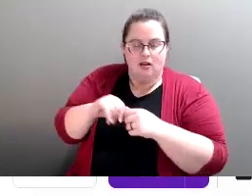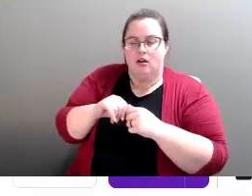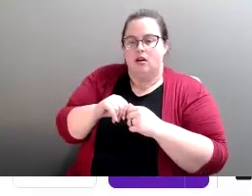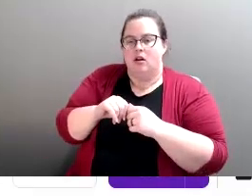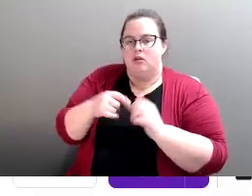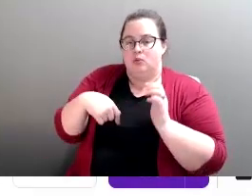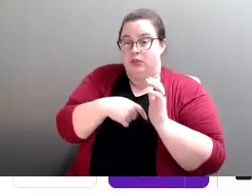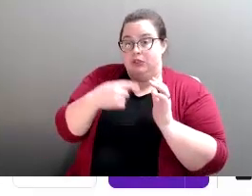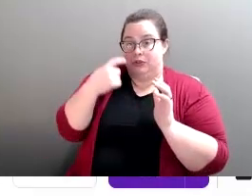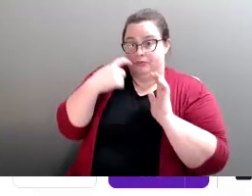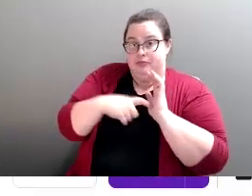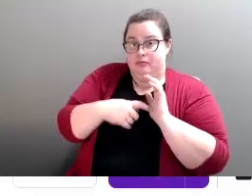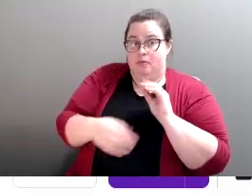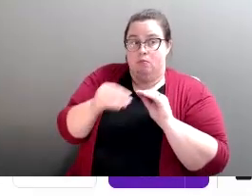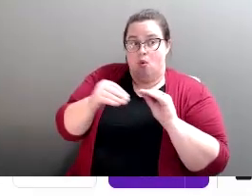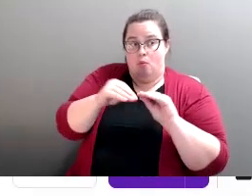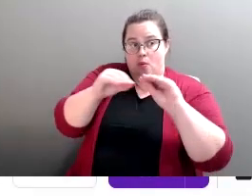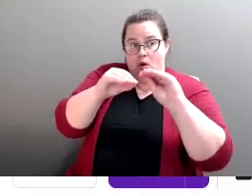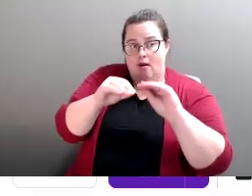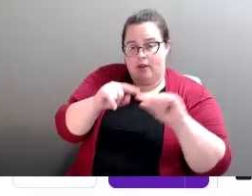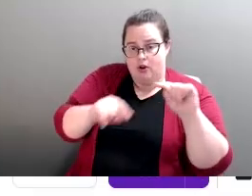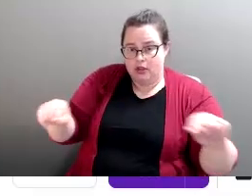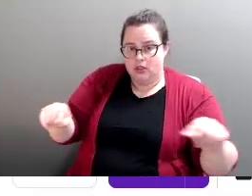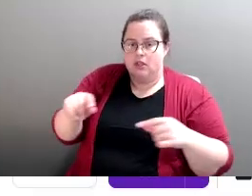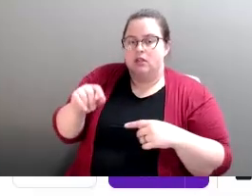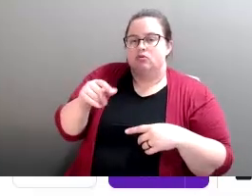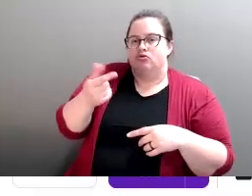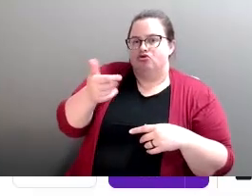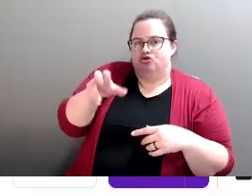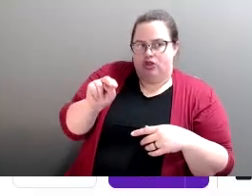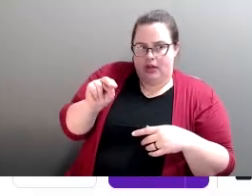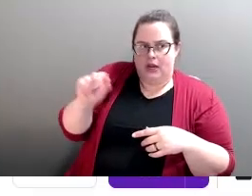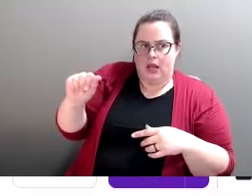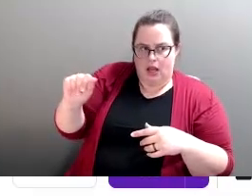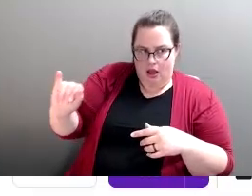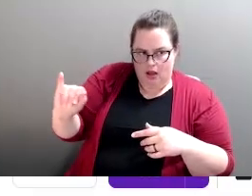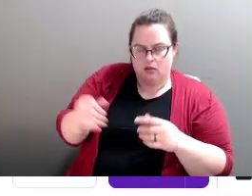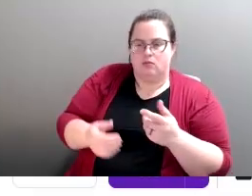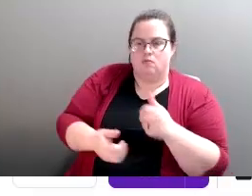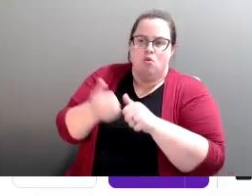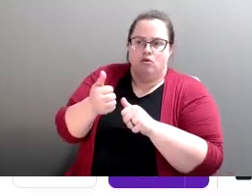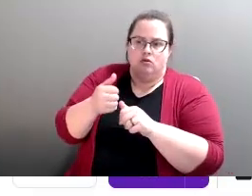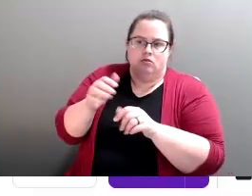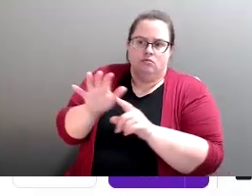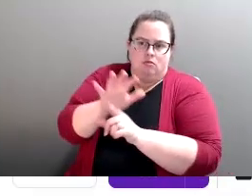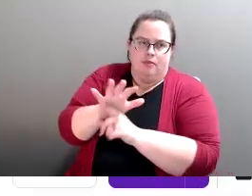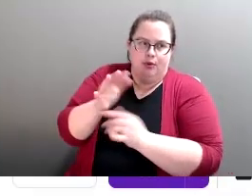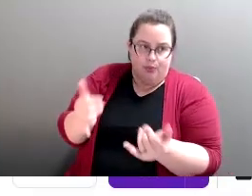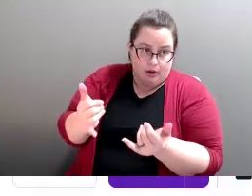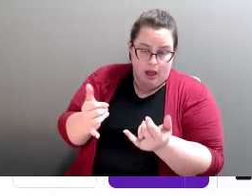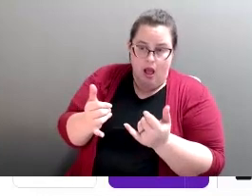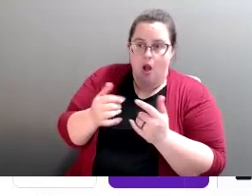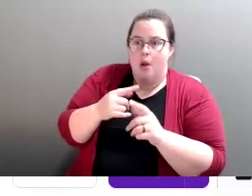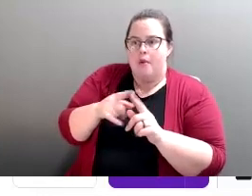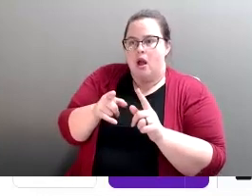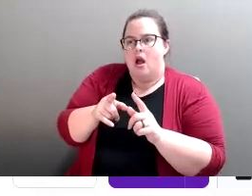more variations. Gen AI is, of course, the most popular right now. And we're actually seeing also